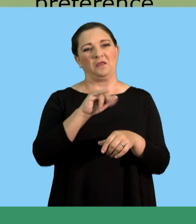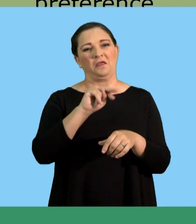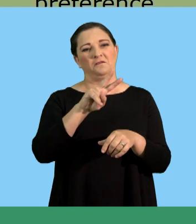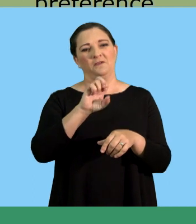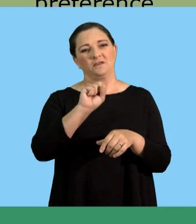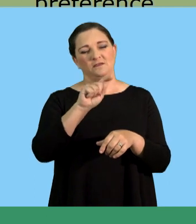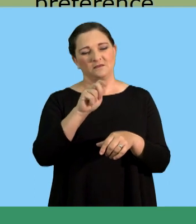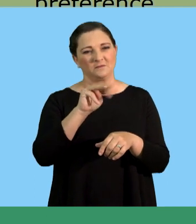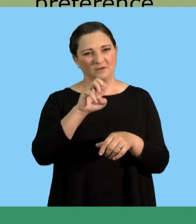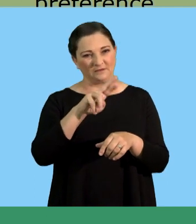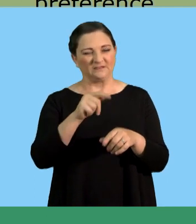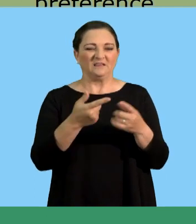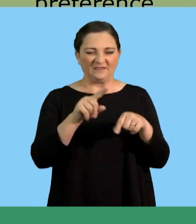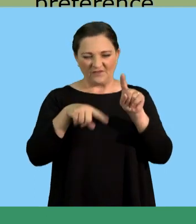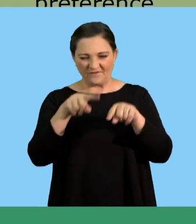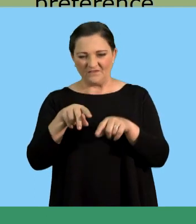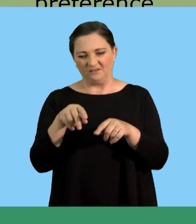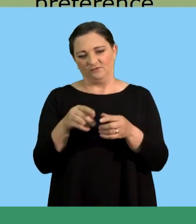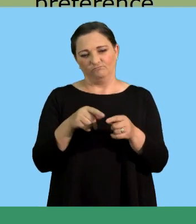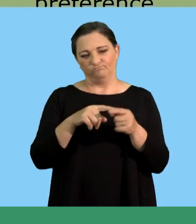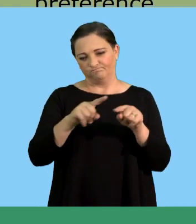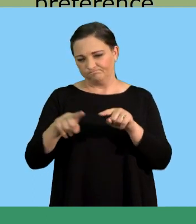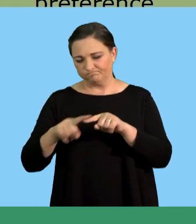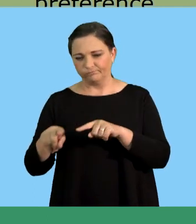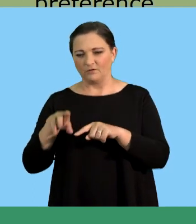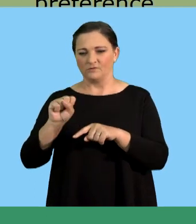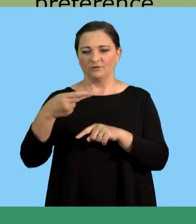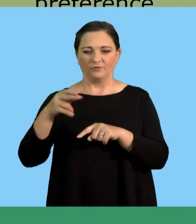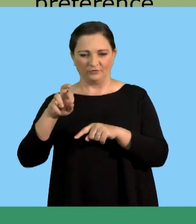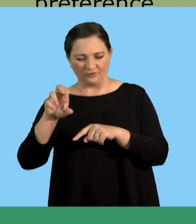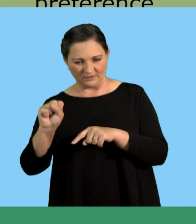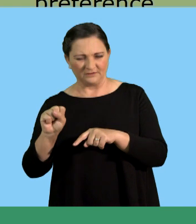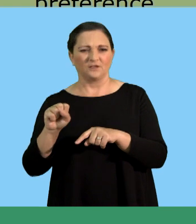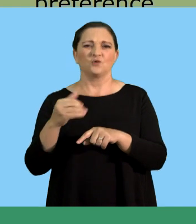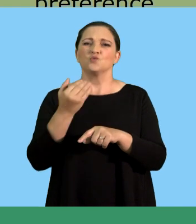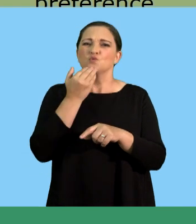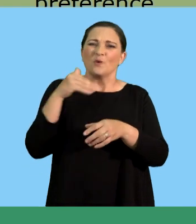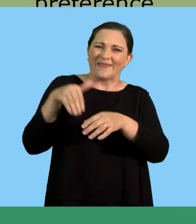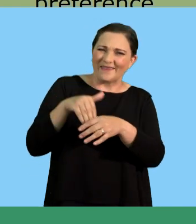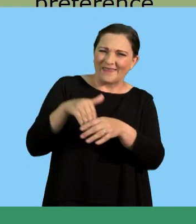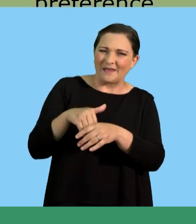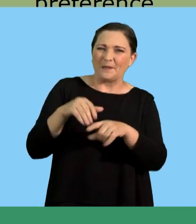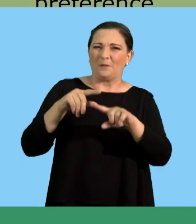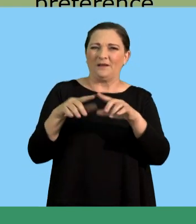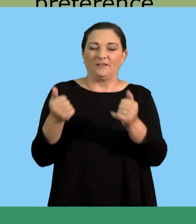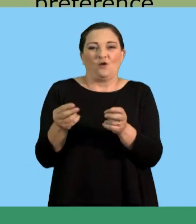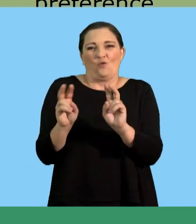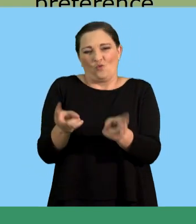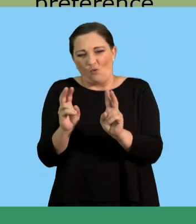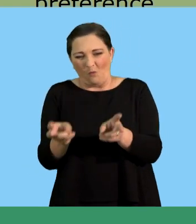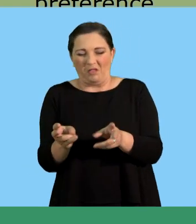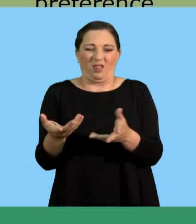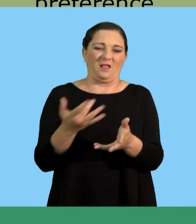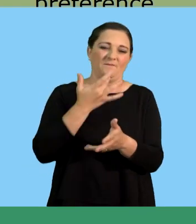of shares, and we will be considering the rights of ordinary and preference shareholders, and also differentiate between ordinary